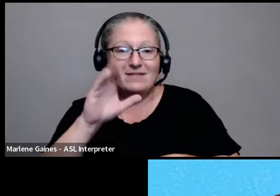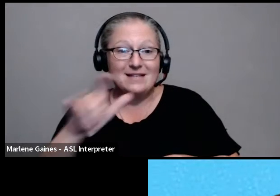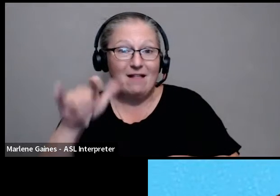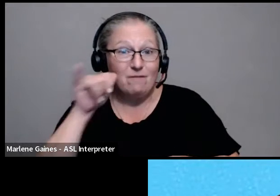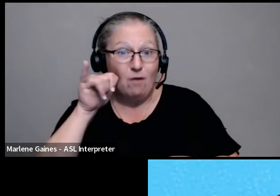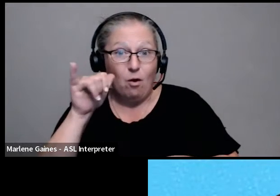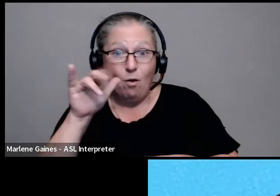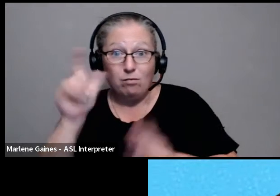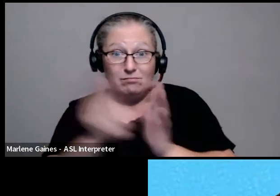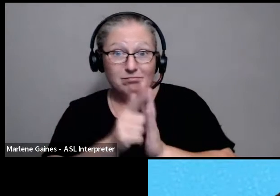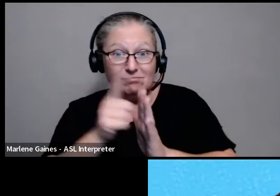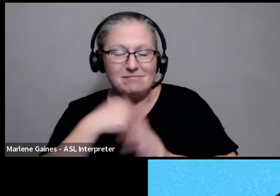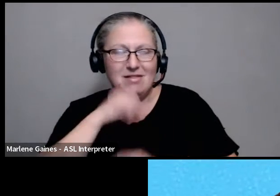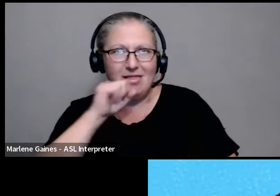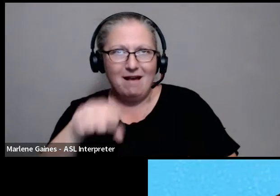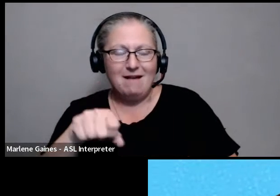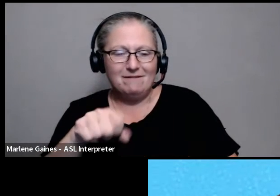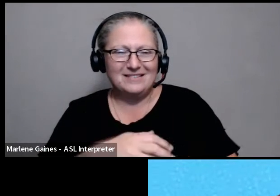cell phones.